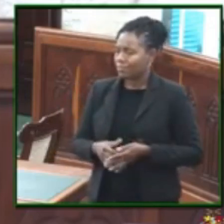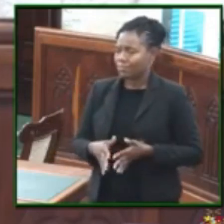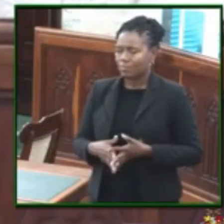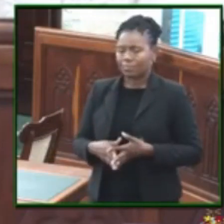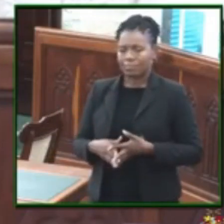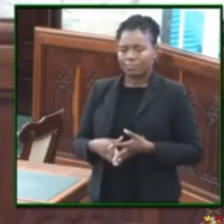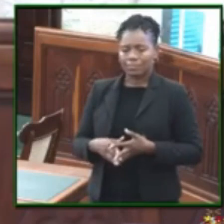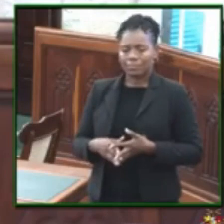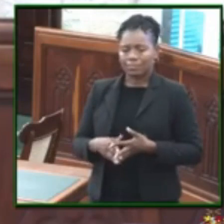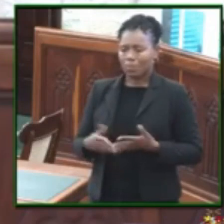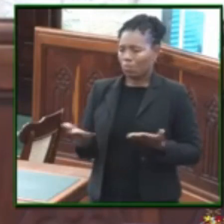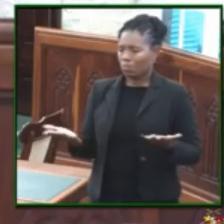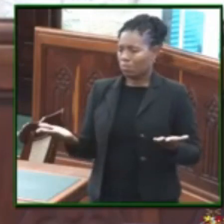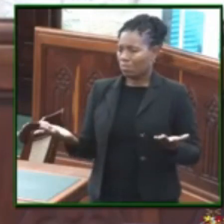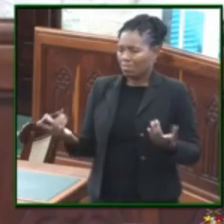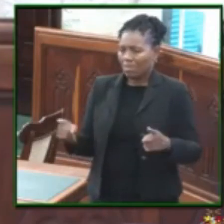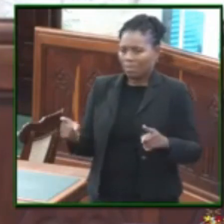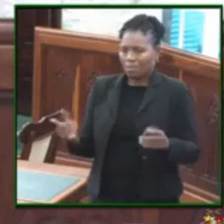what is going on in here?